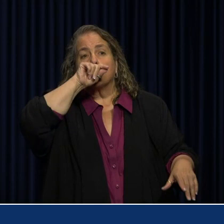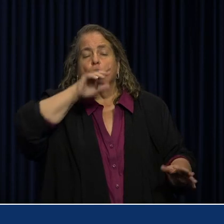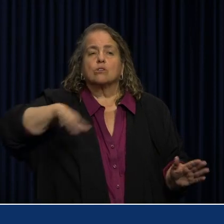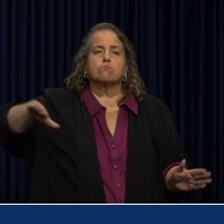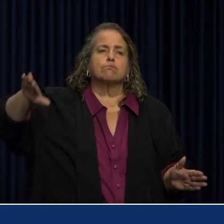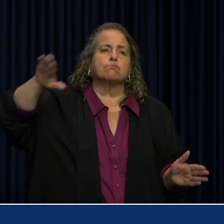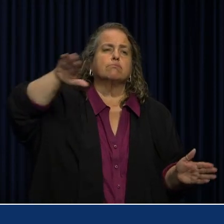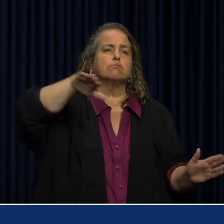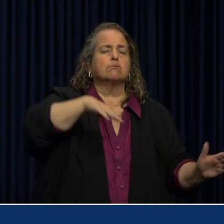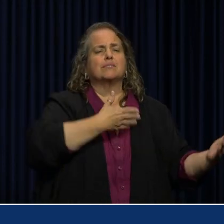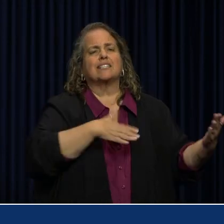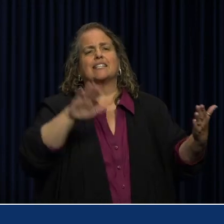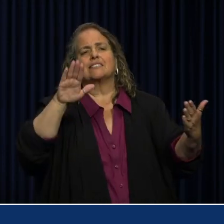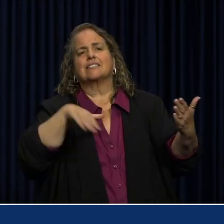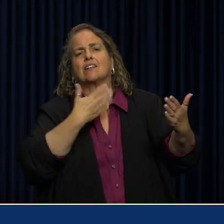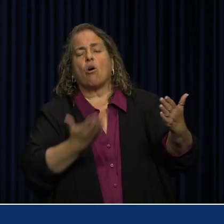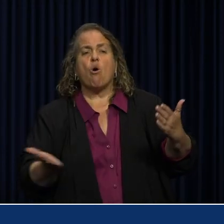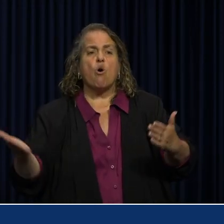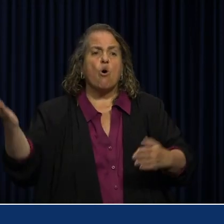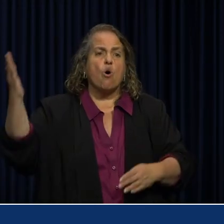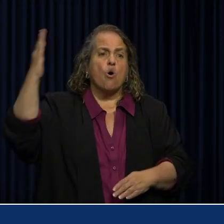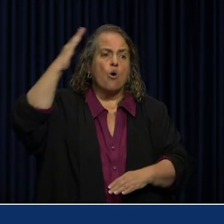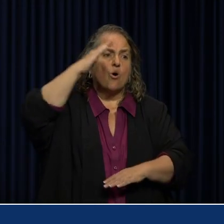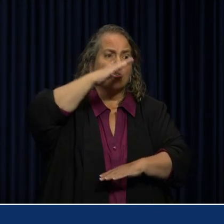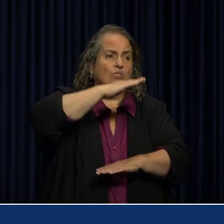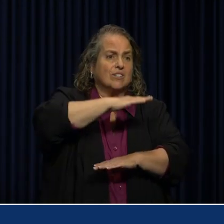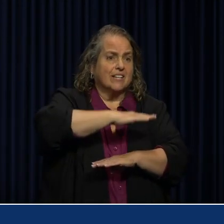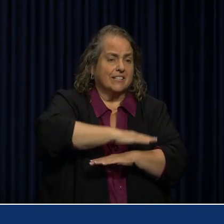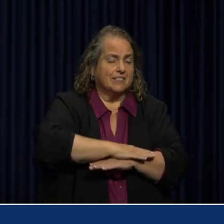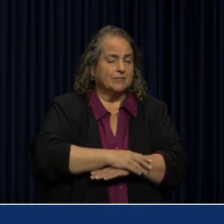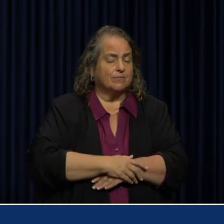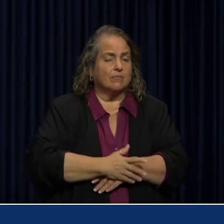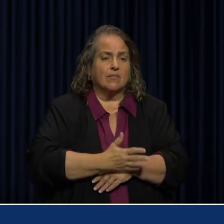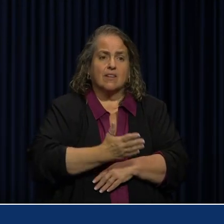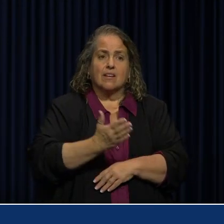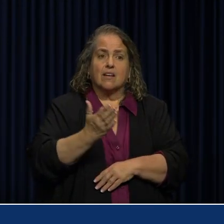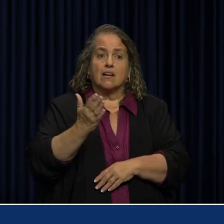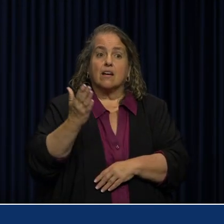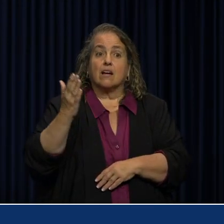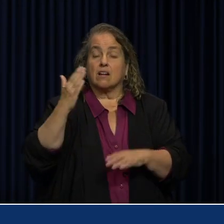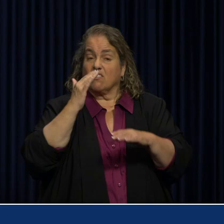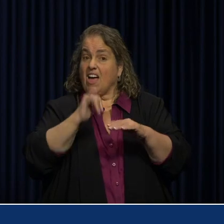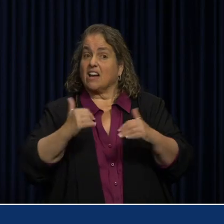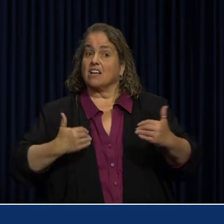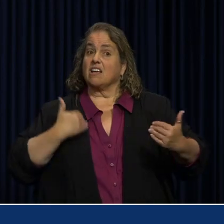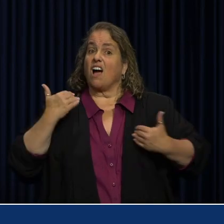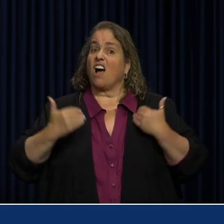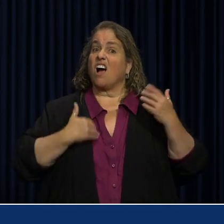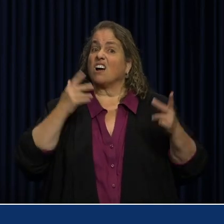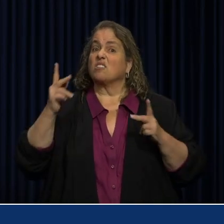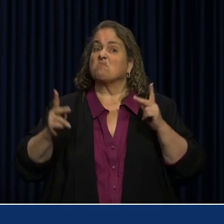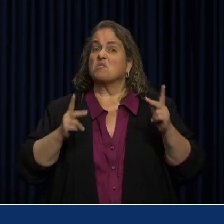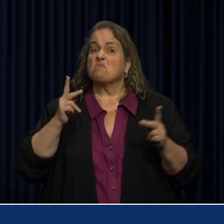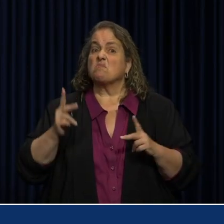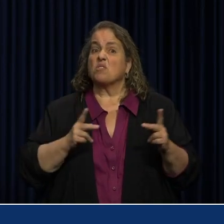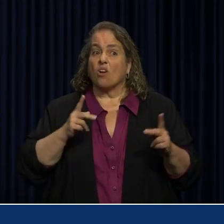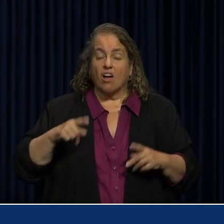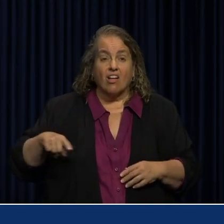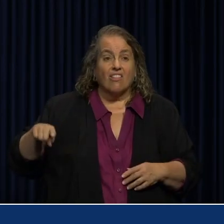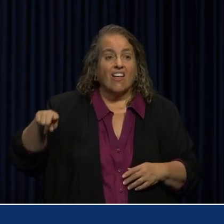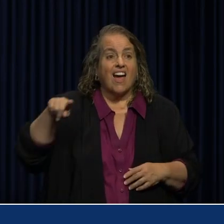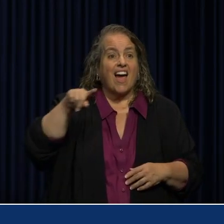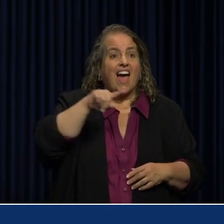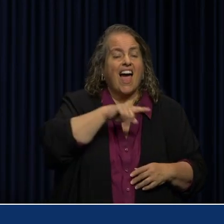make music all the day. The young folks roll on